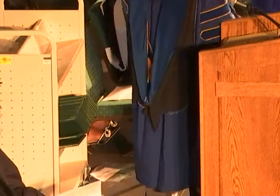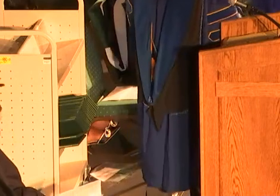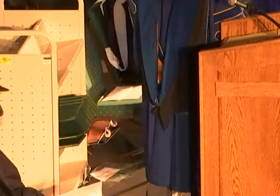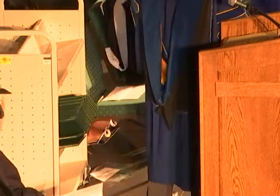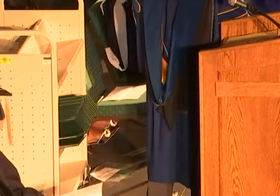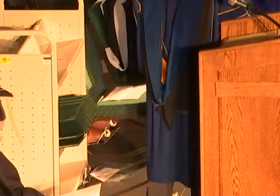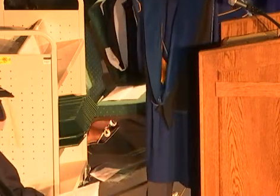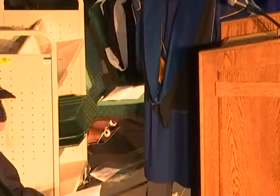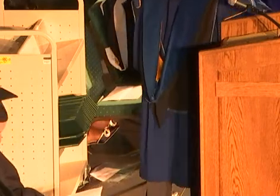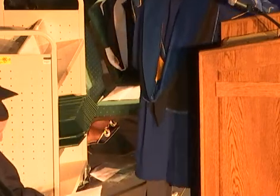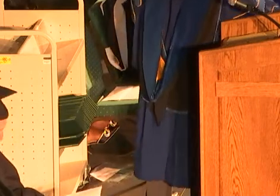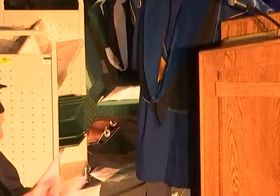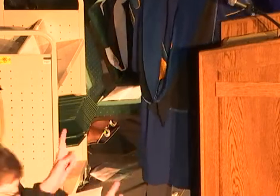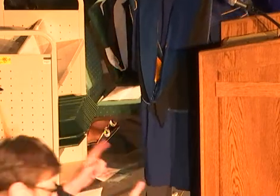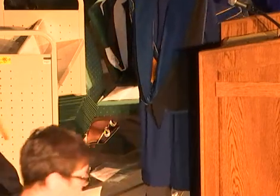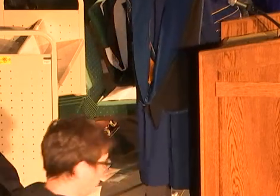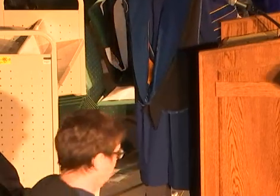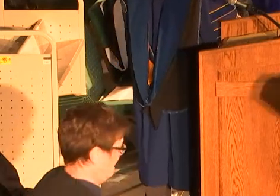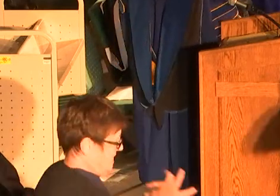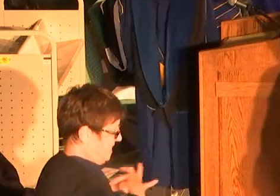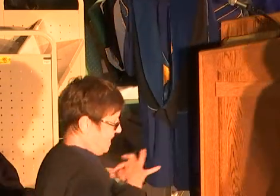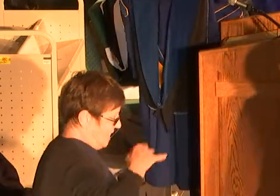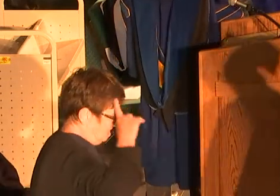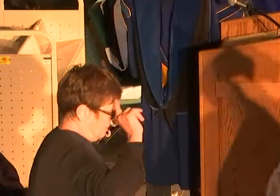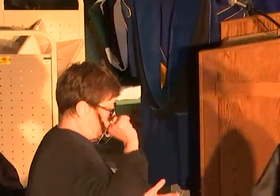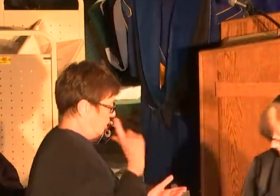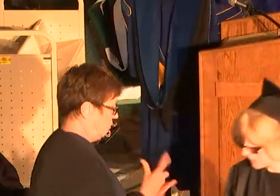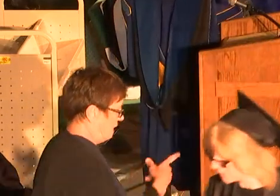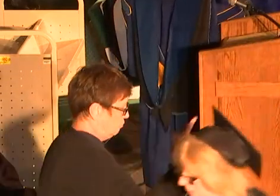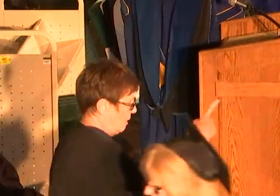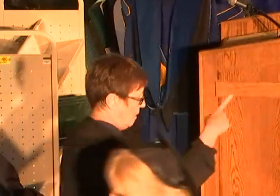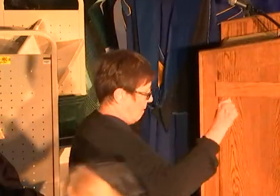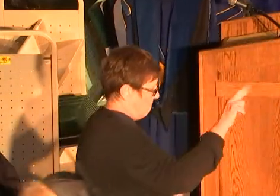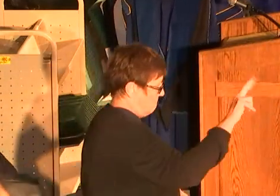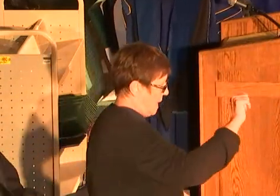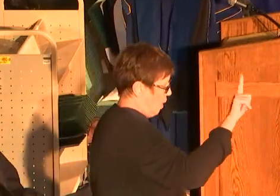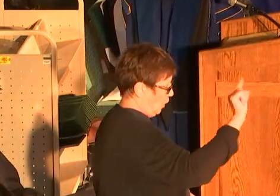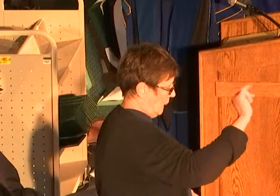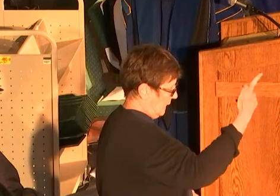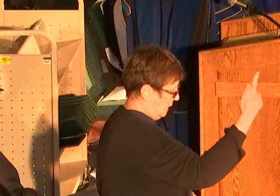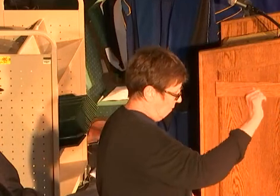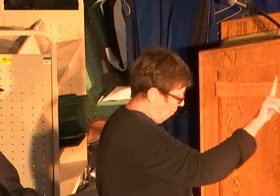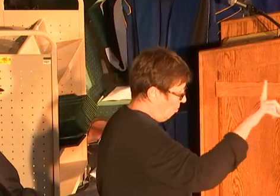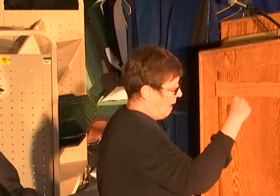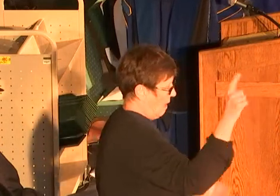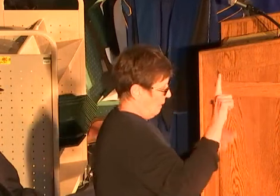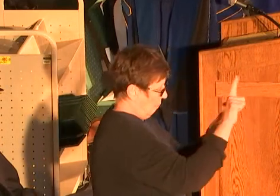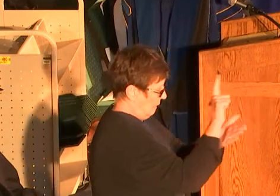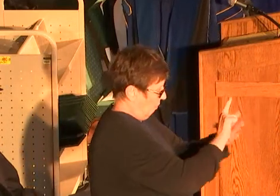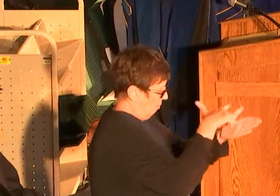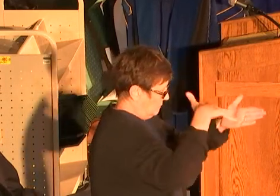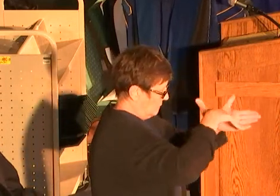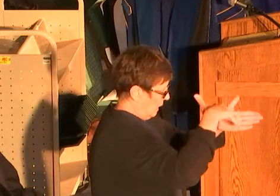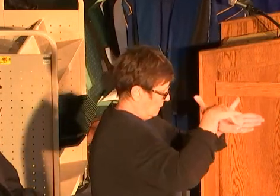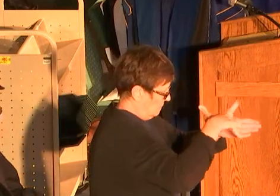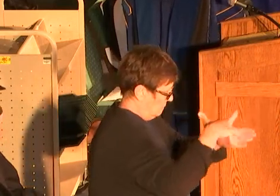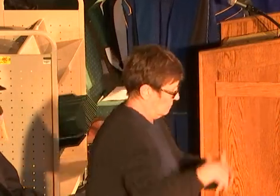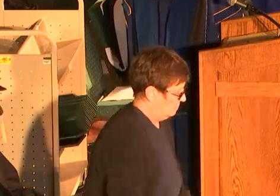Now announcing the candidates for graduation for paralegal and legal studies.